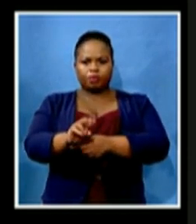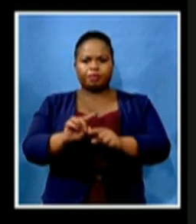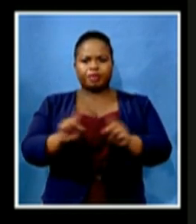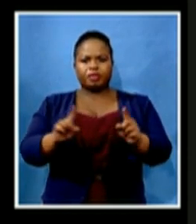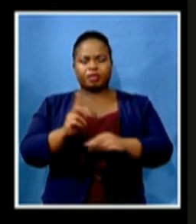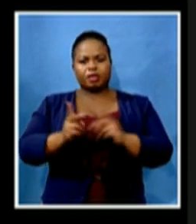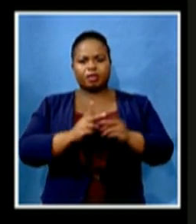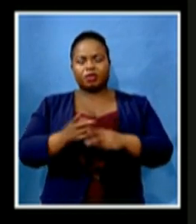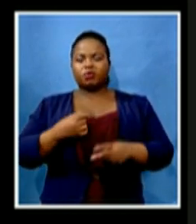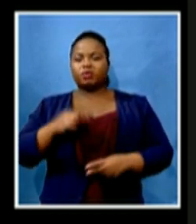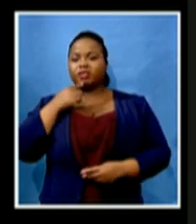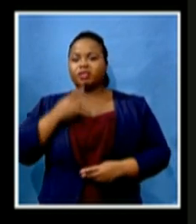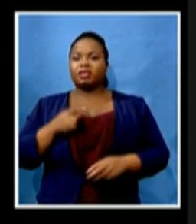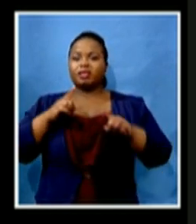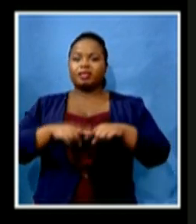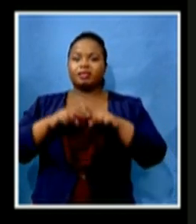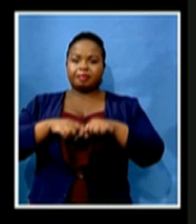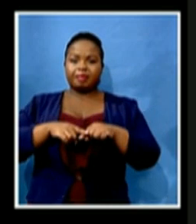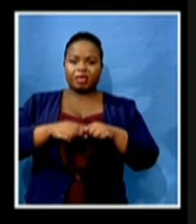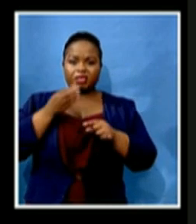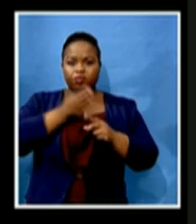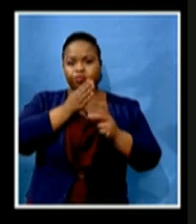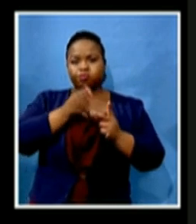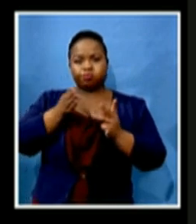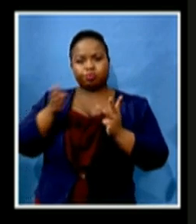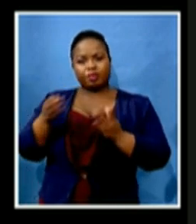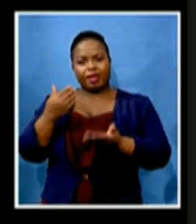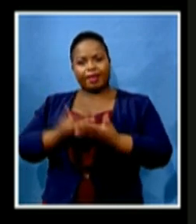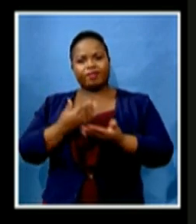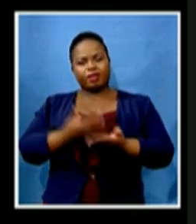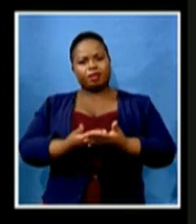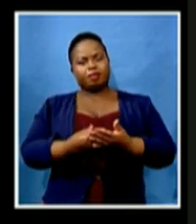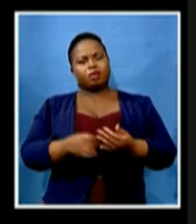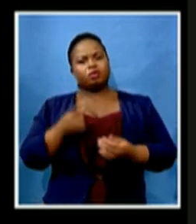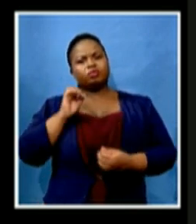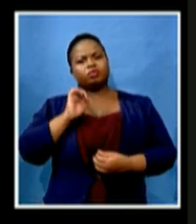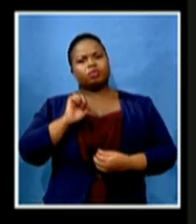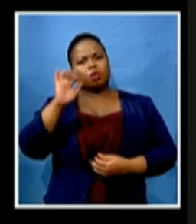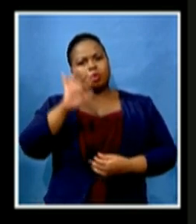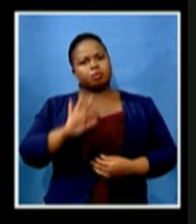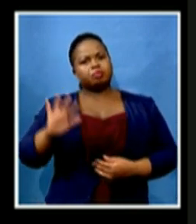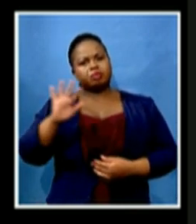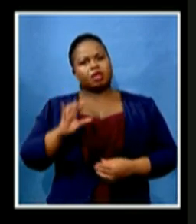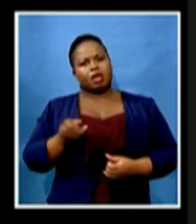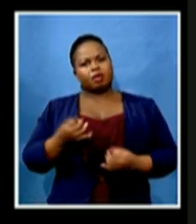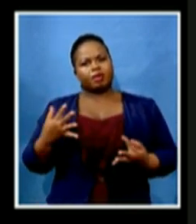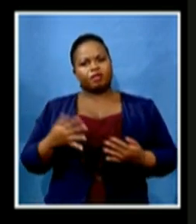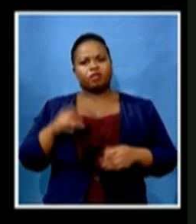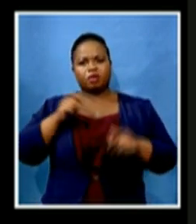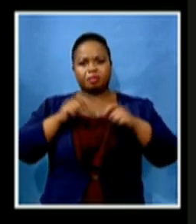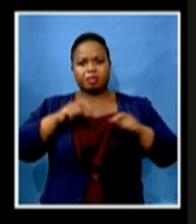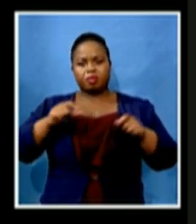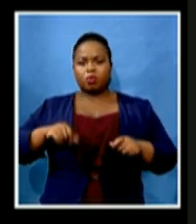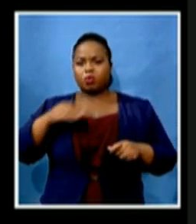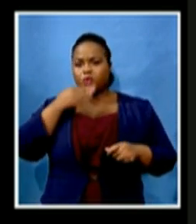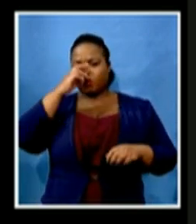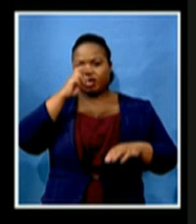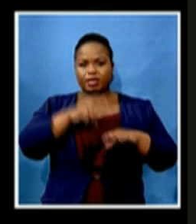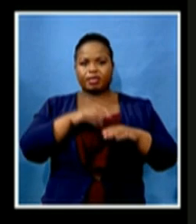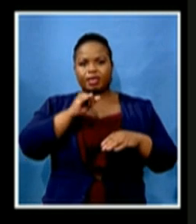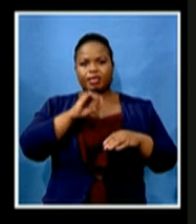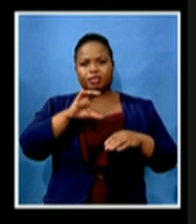what estimate do you have on the number of people who will need ICU beds who can't get ICU